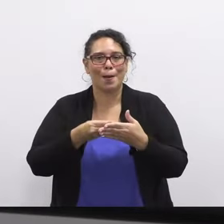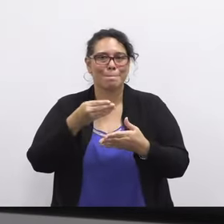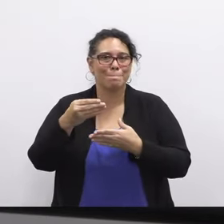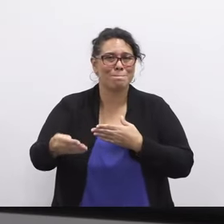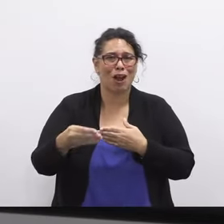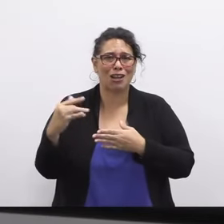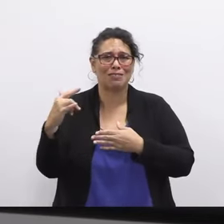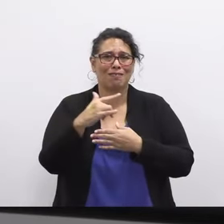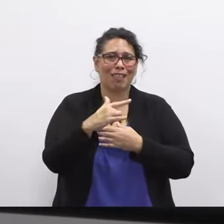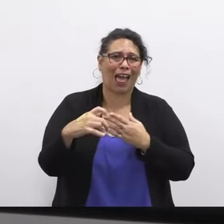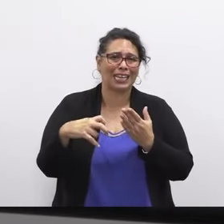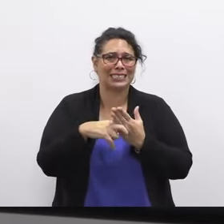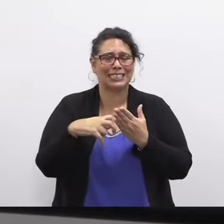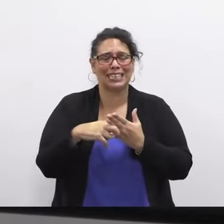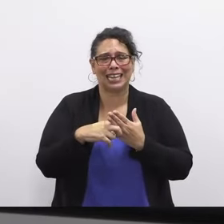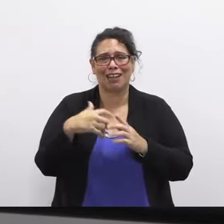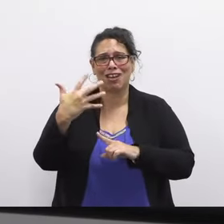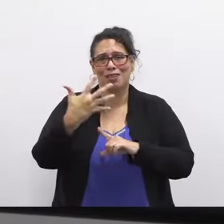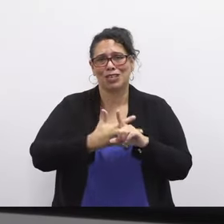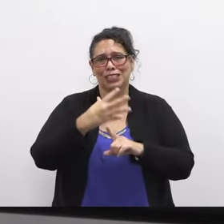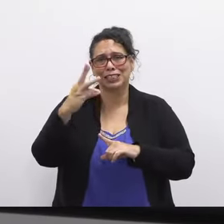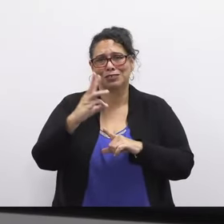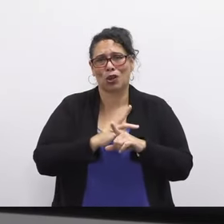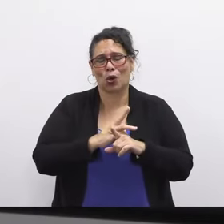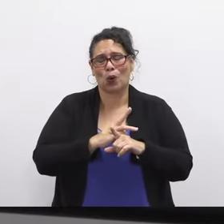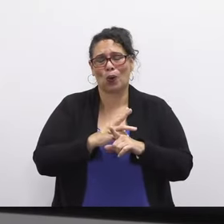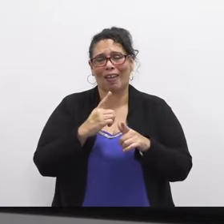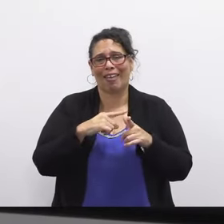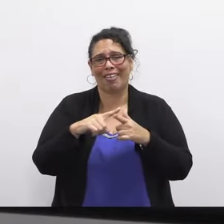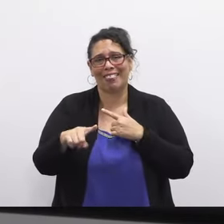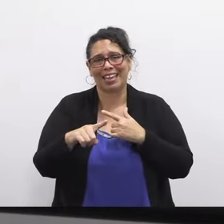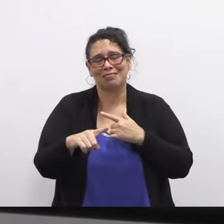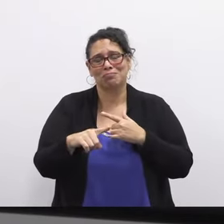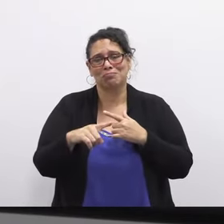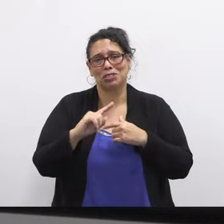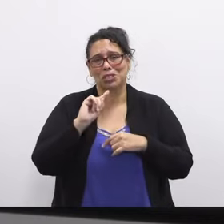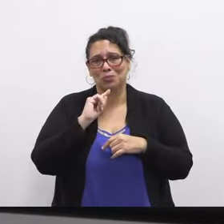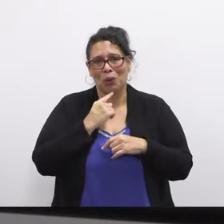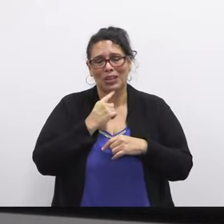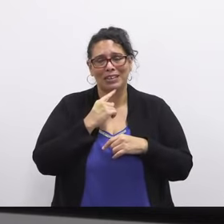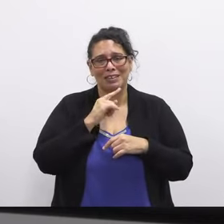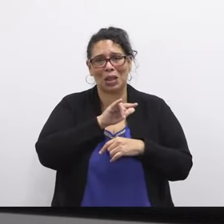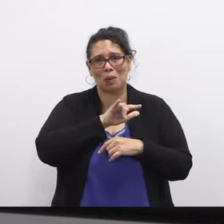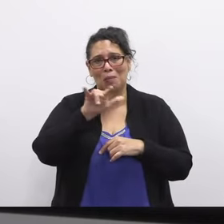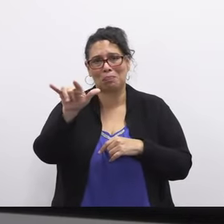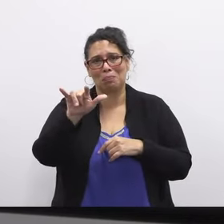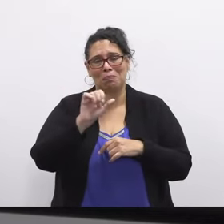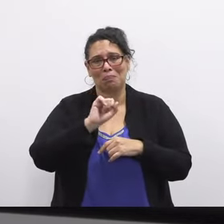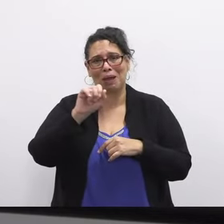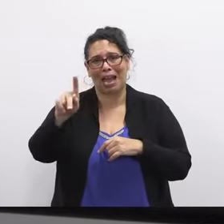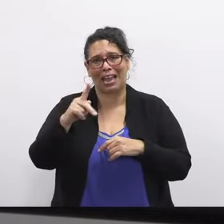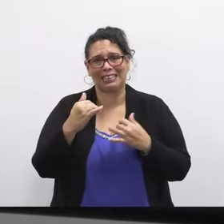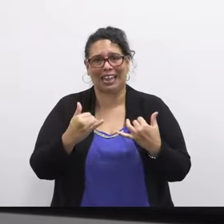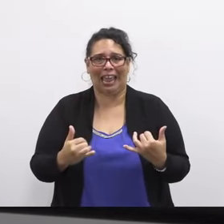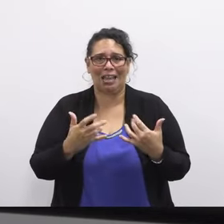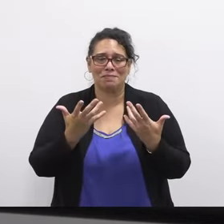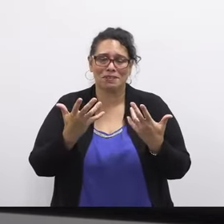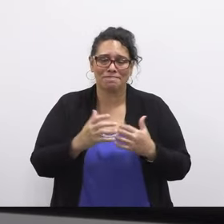he came out here and found out it was postponed, he was a little disappointed. He flew back today. But all things considered, that too